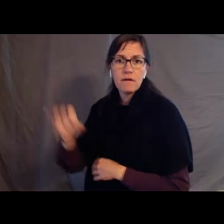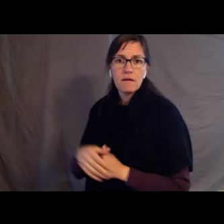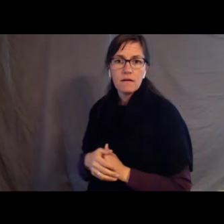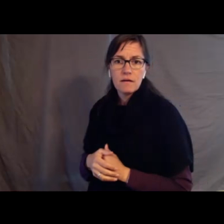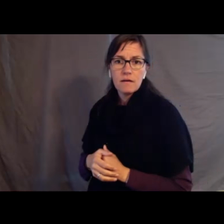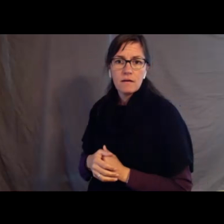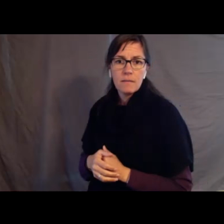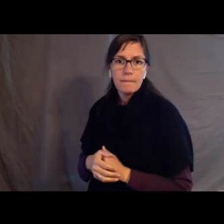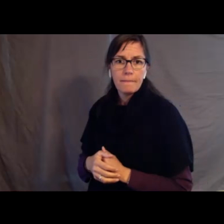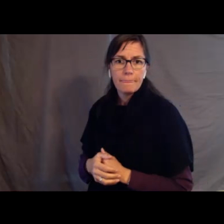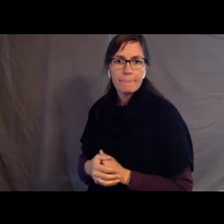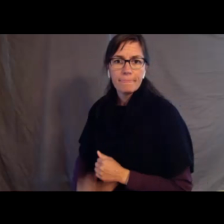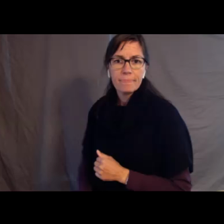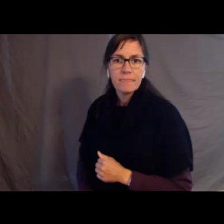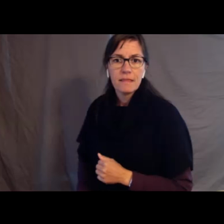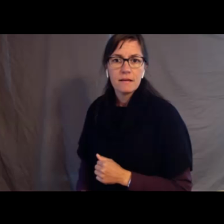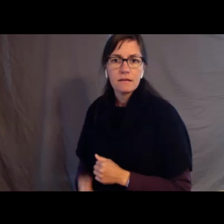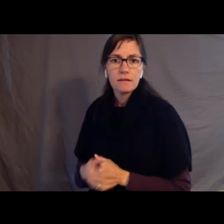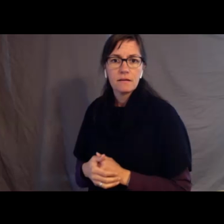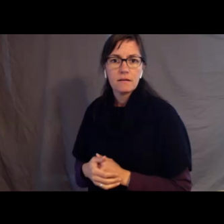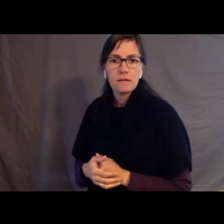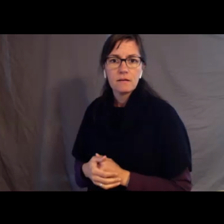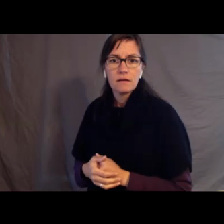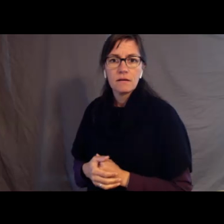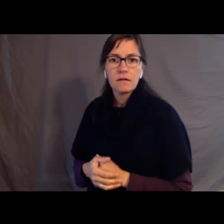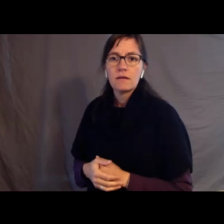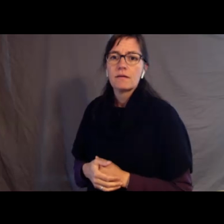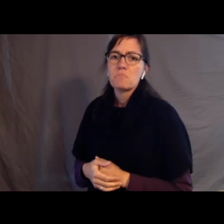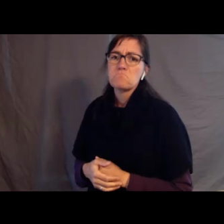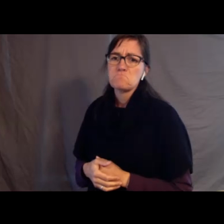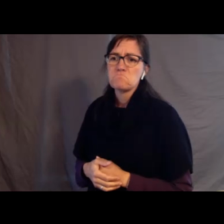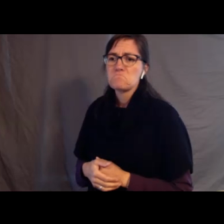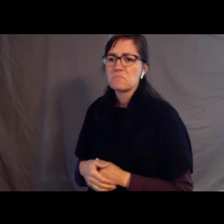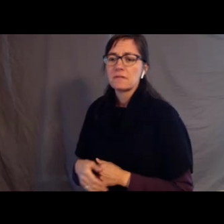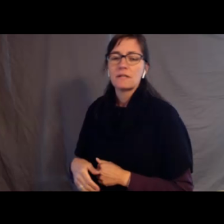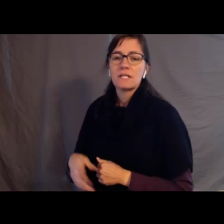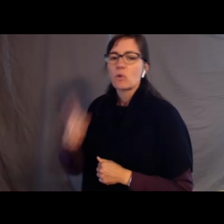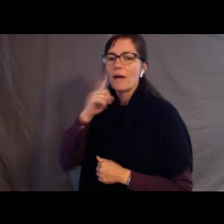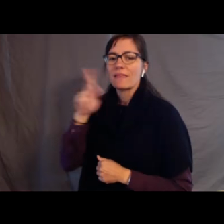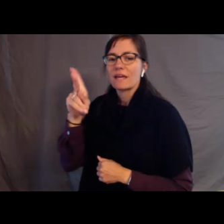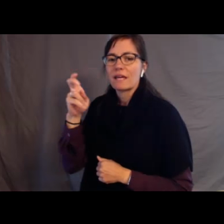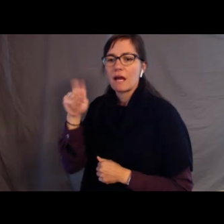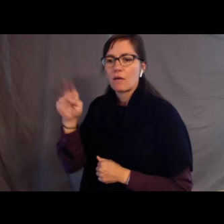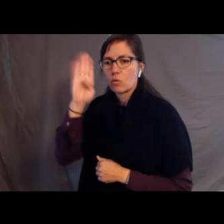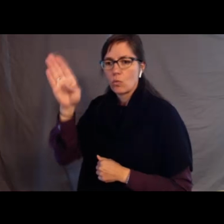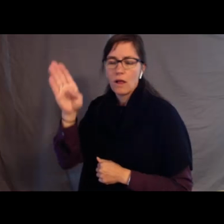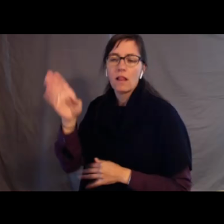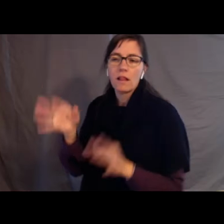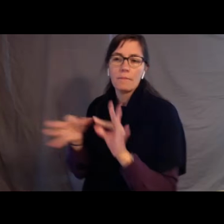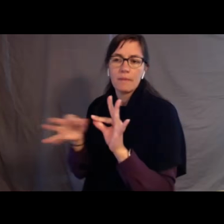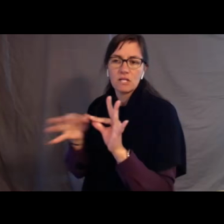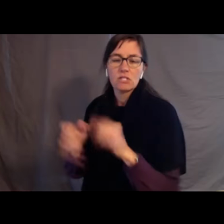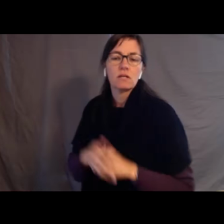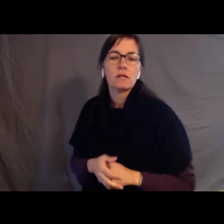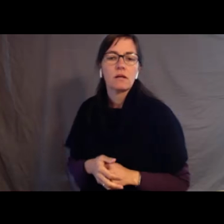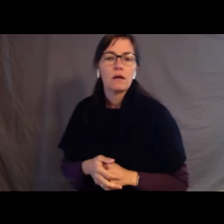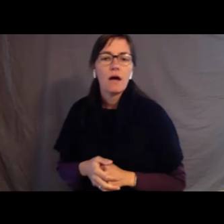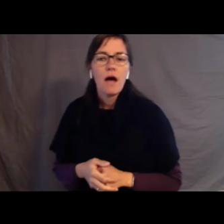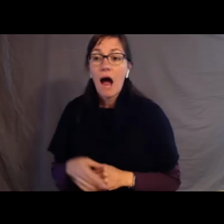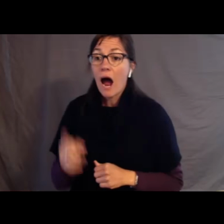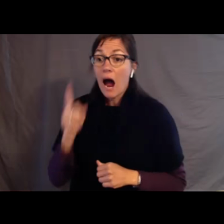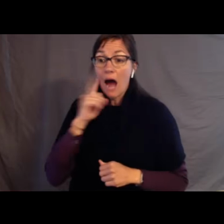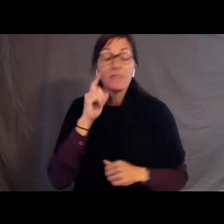Cheryl. I know that Karen had mentioned it will be available. Yeah, I think you can upload them to the site, but it's also going to be